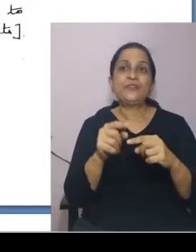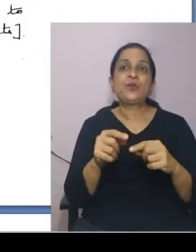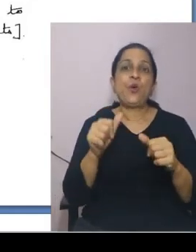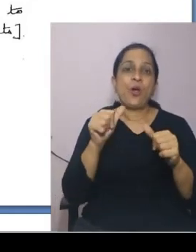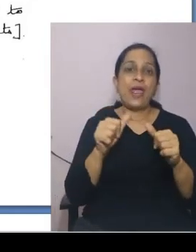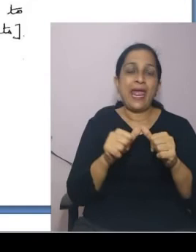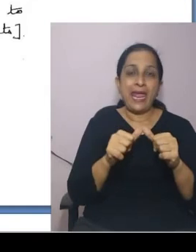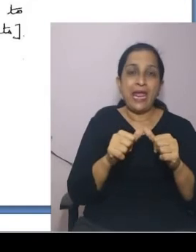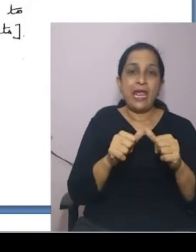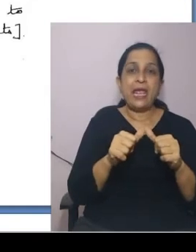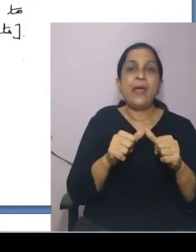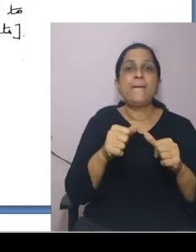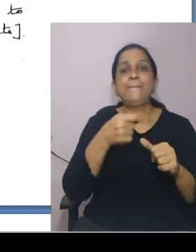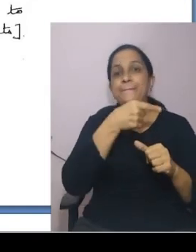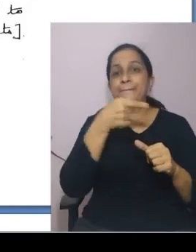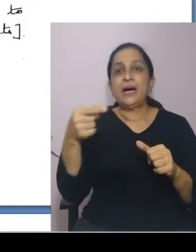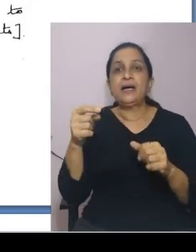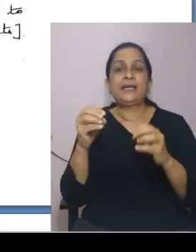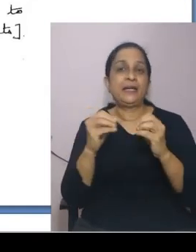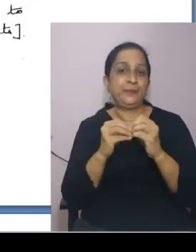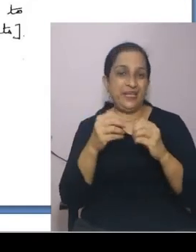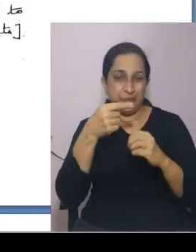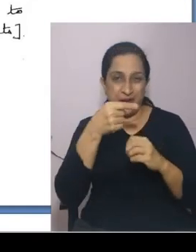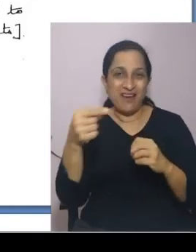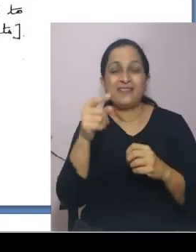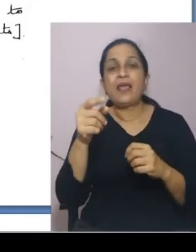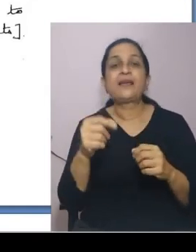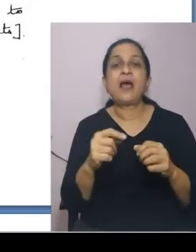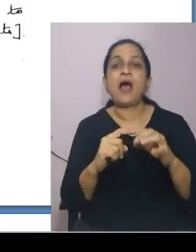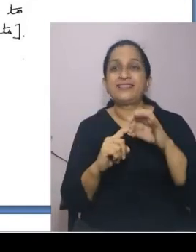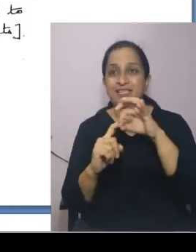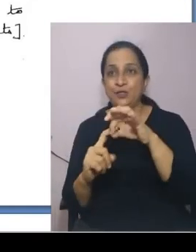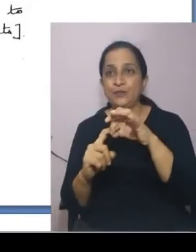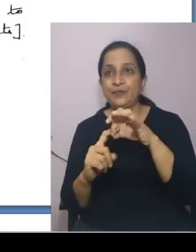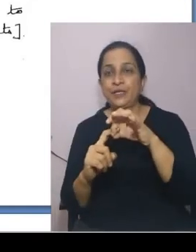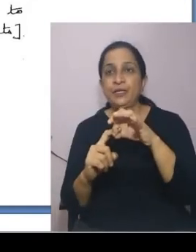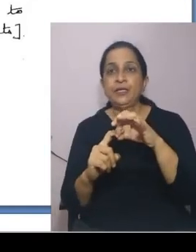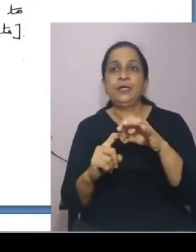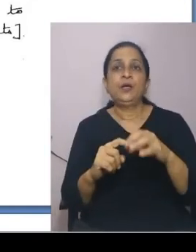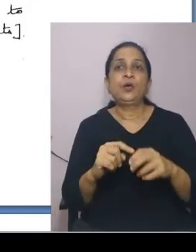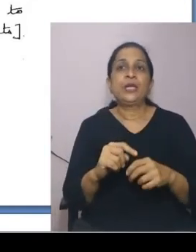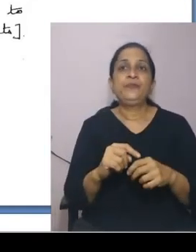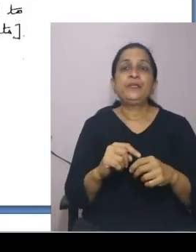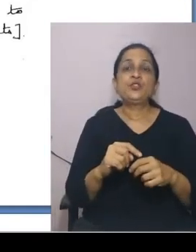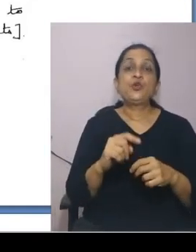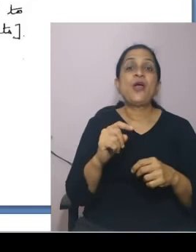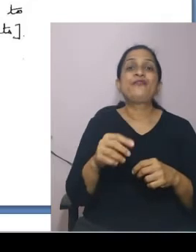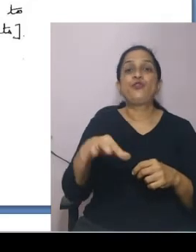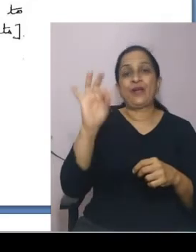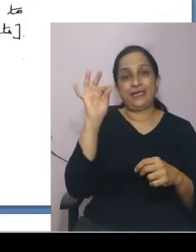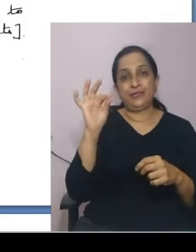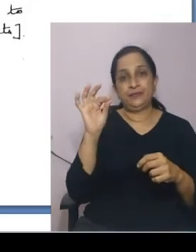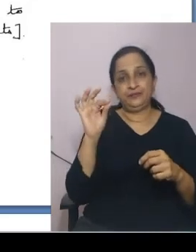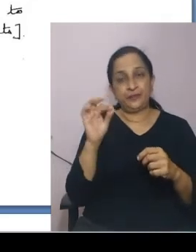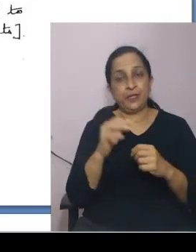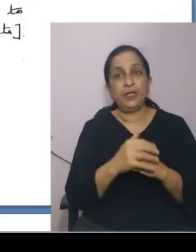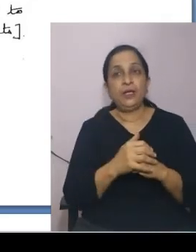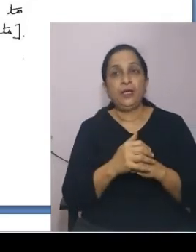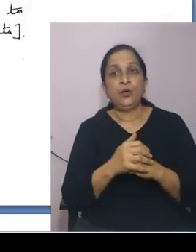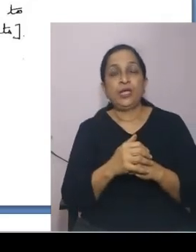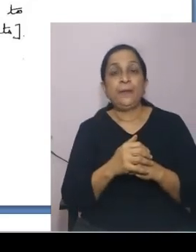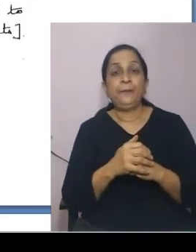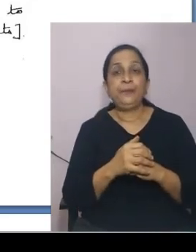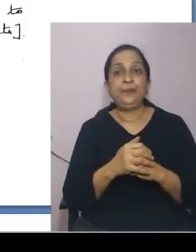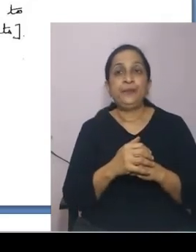b bar. So a bar value is scalar A